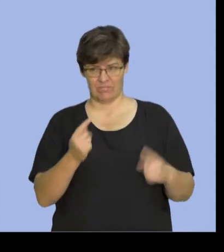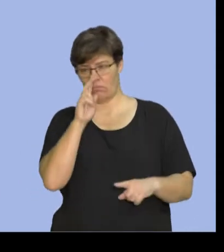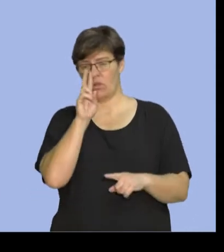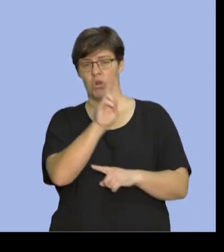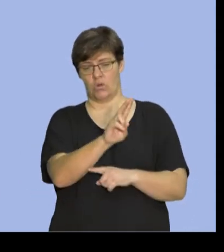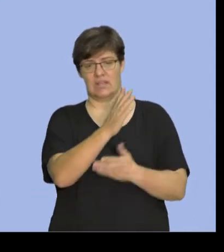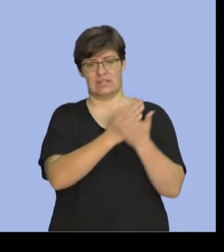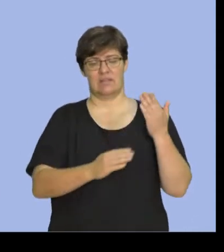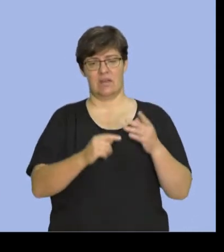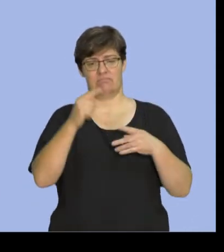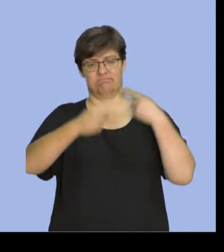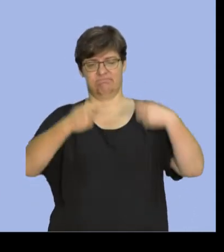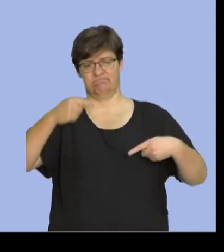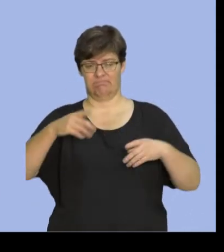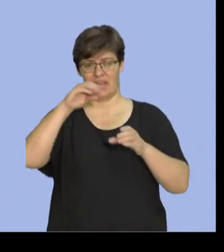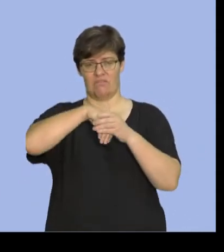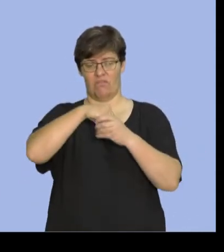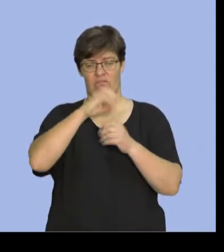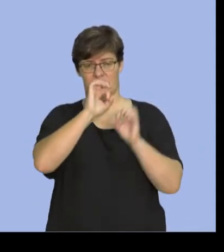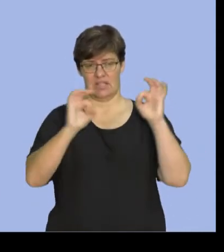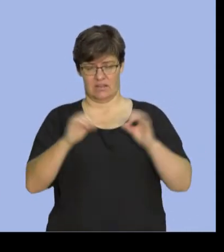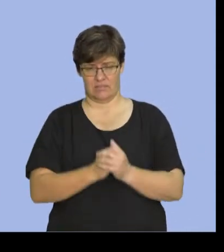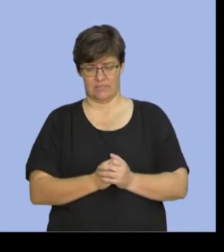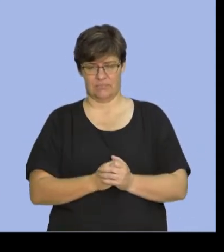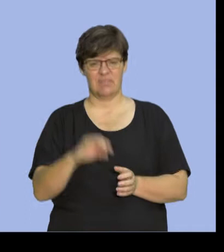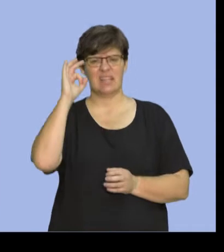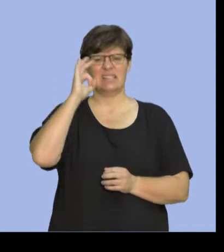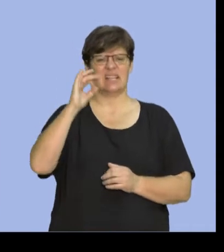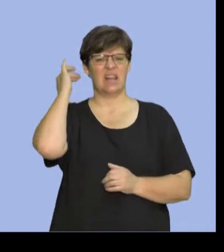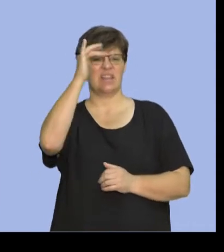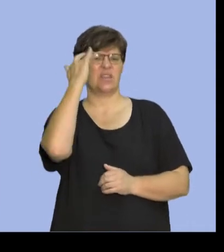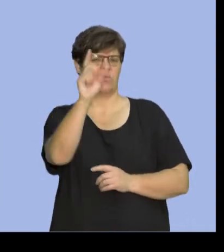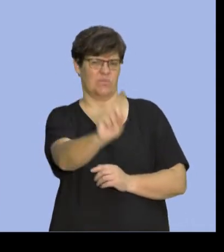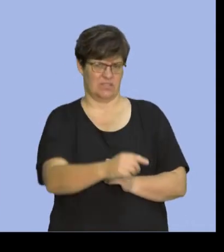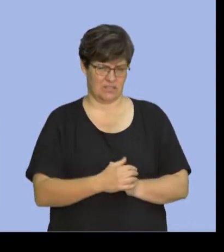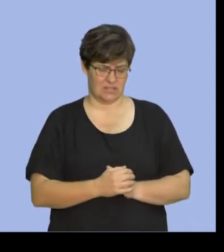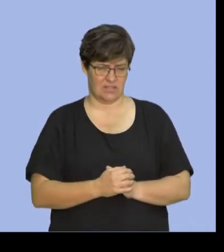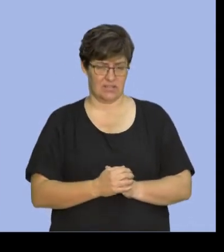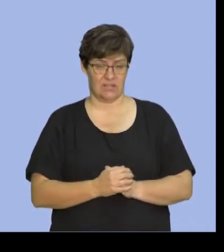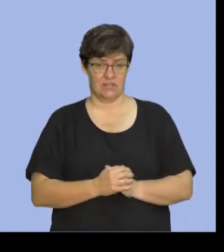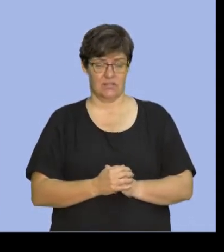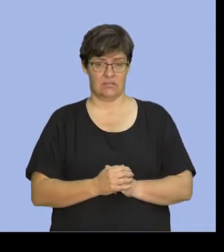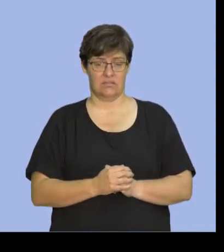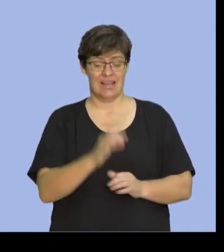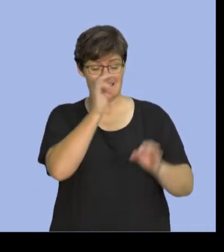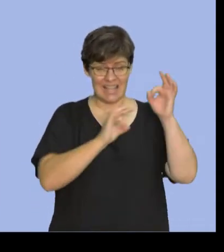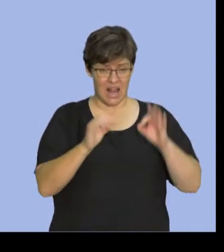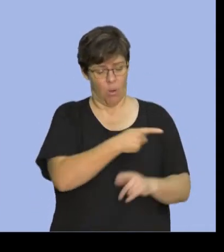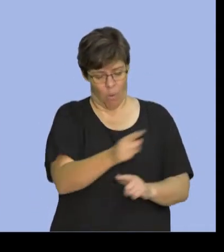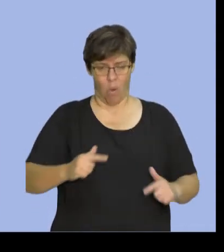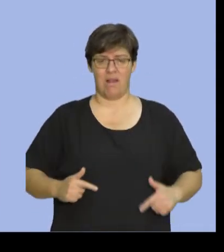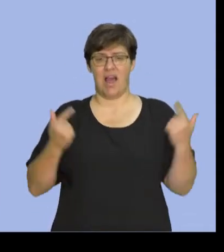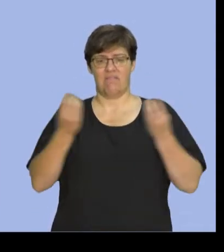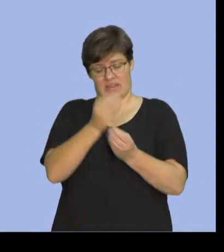parts. So let's unpack what the cell theory is. So all living things are made up of cells and are